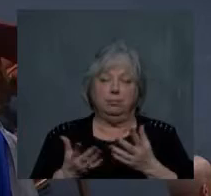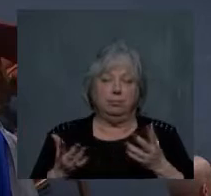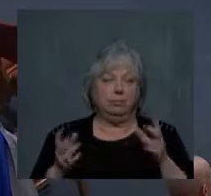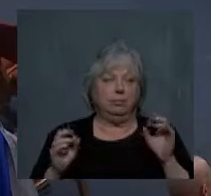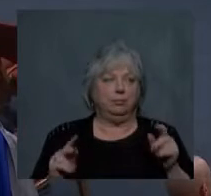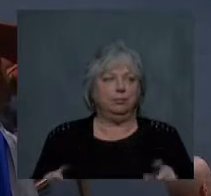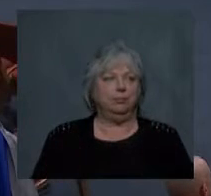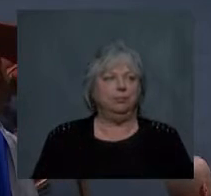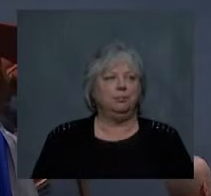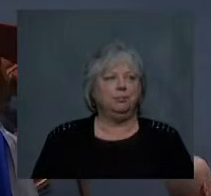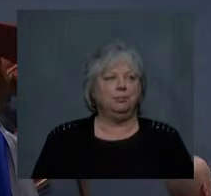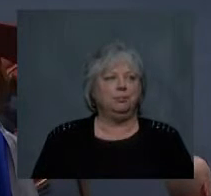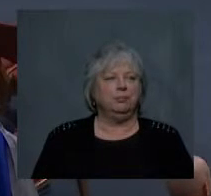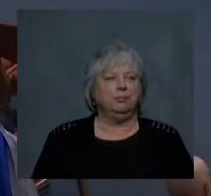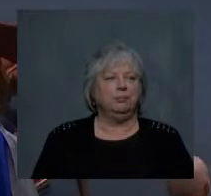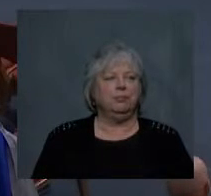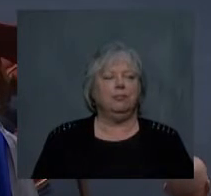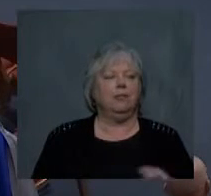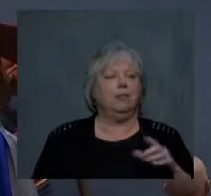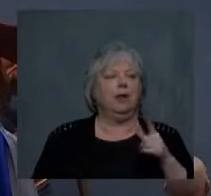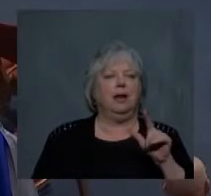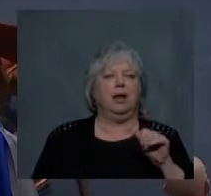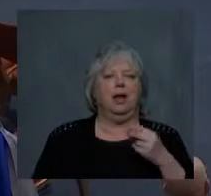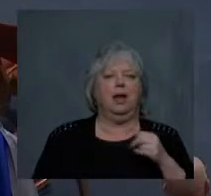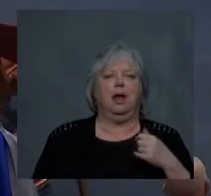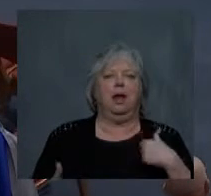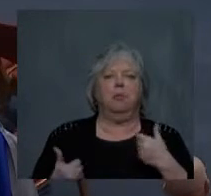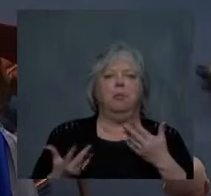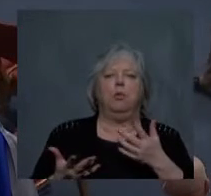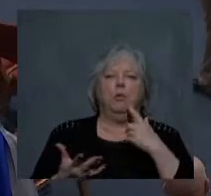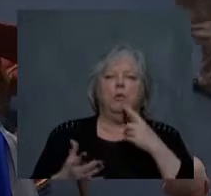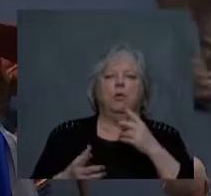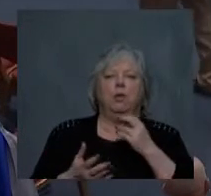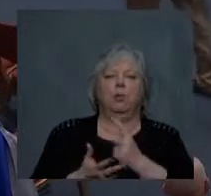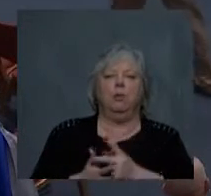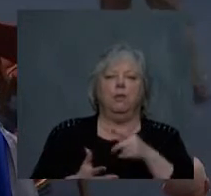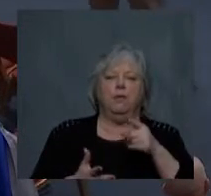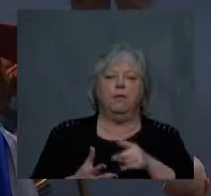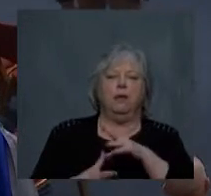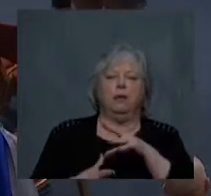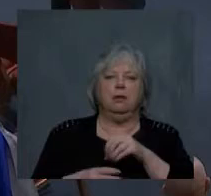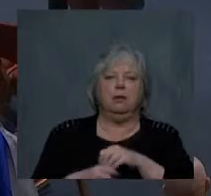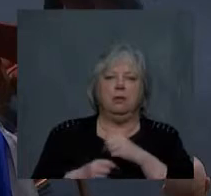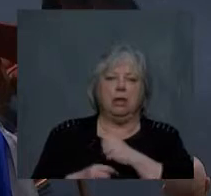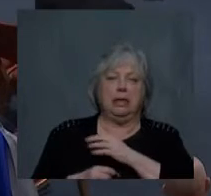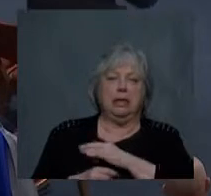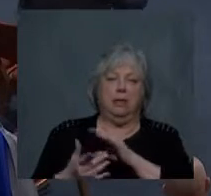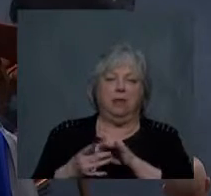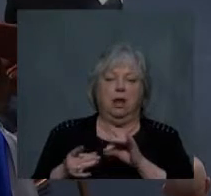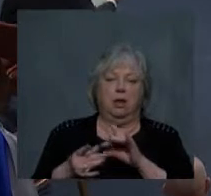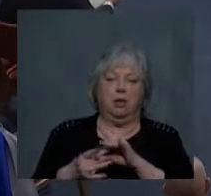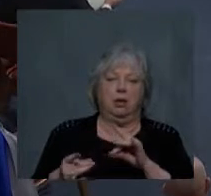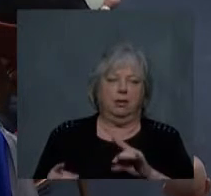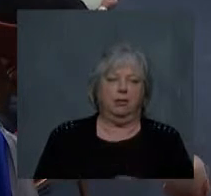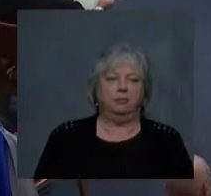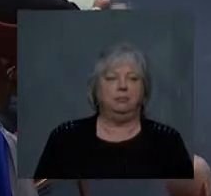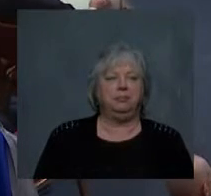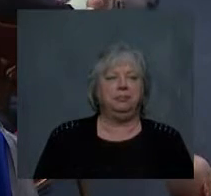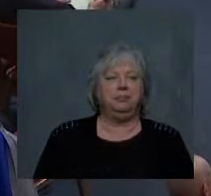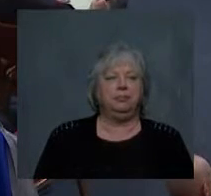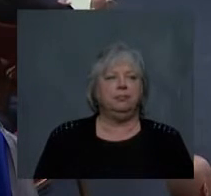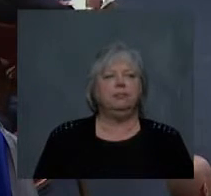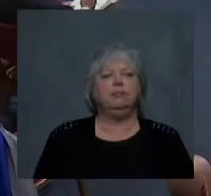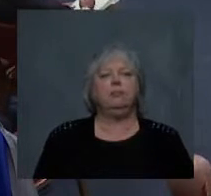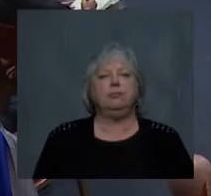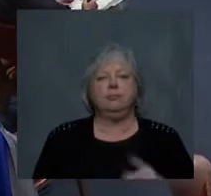Okay. Mr. Chairman, I move for the approval of this item, including all staff comments and conditions therein. We